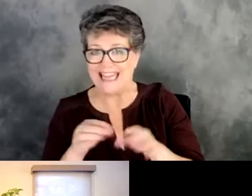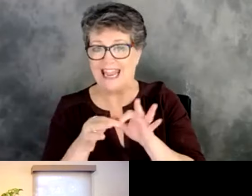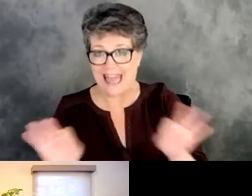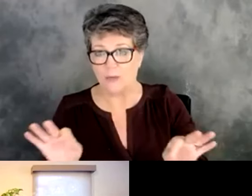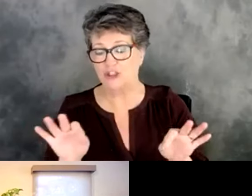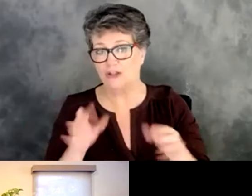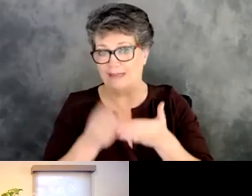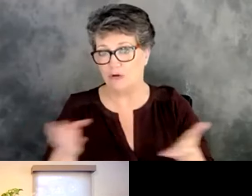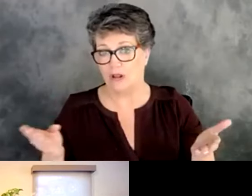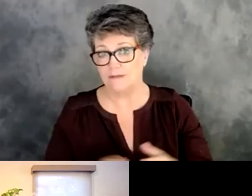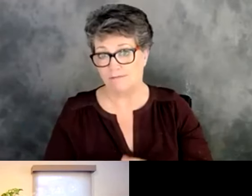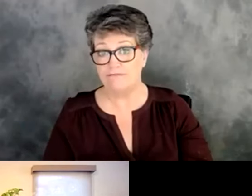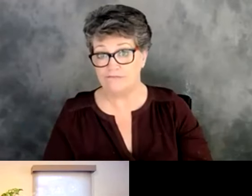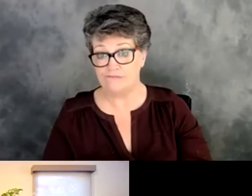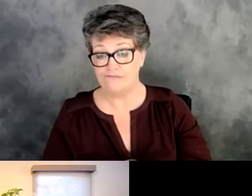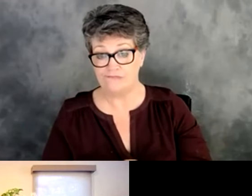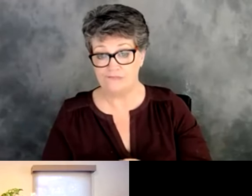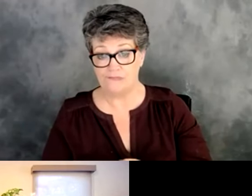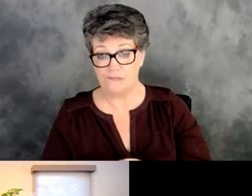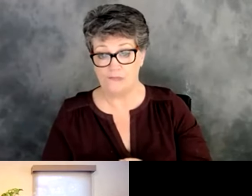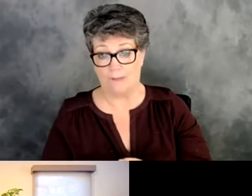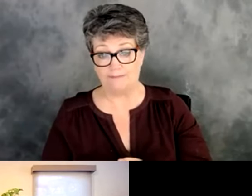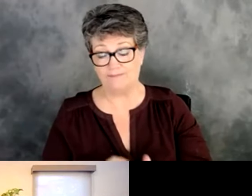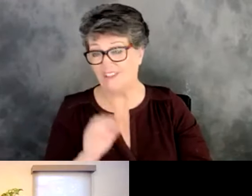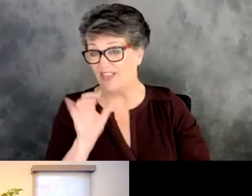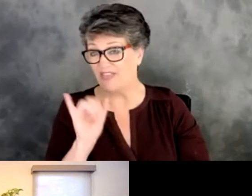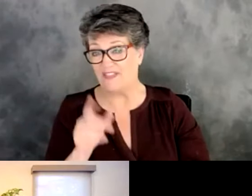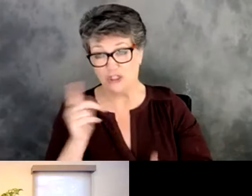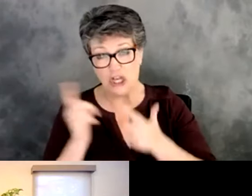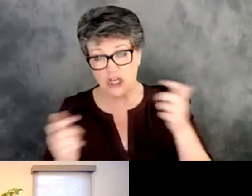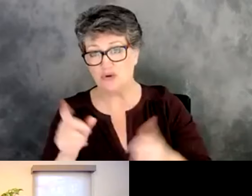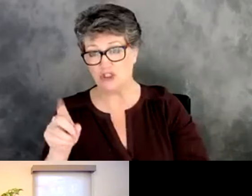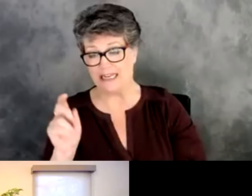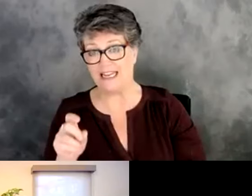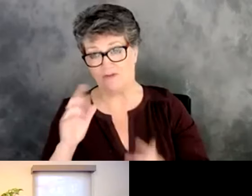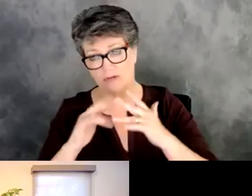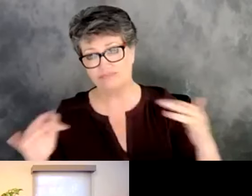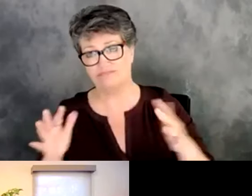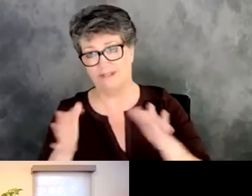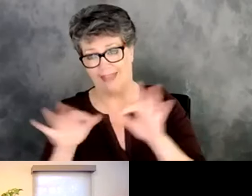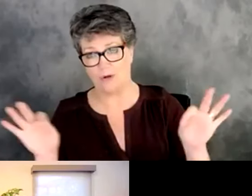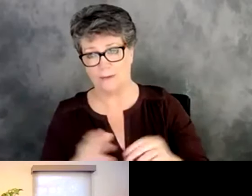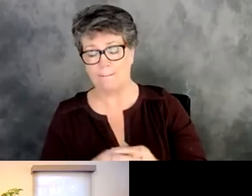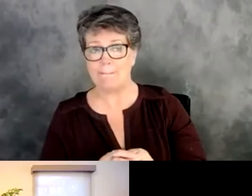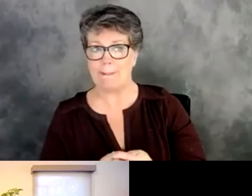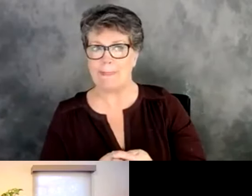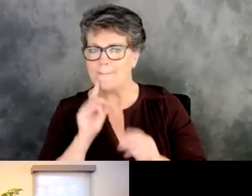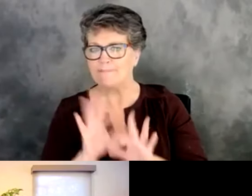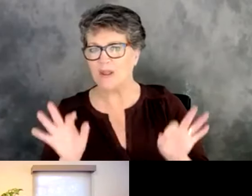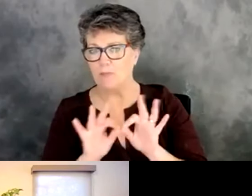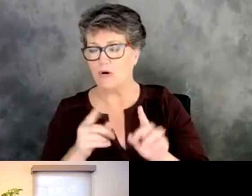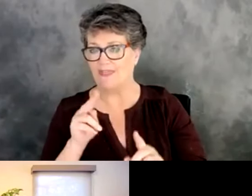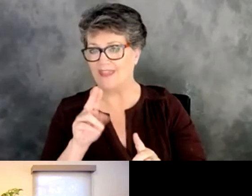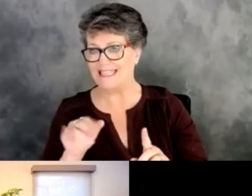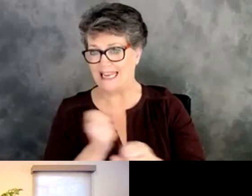materials, right? FAQs, like, that is, there's a huge need for that. So I think it's super important, the point that Denny made